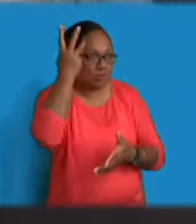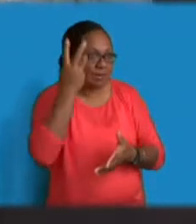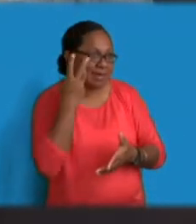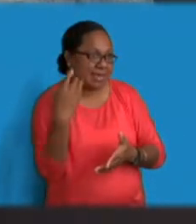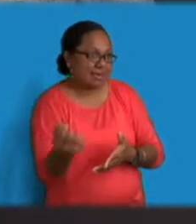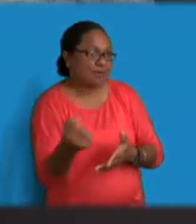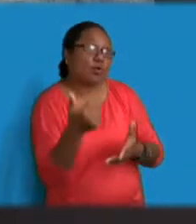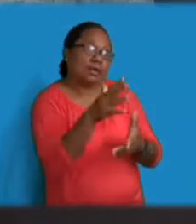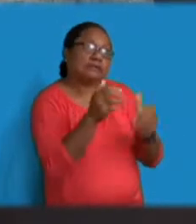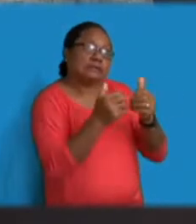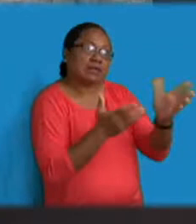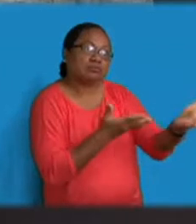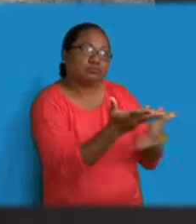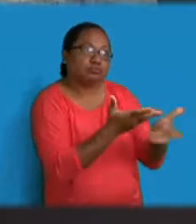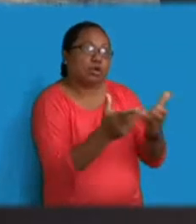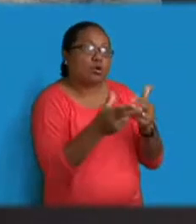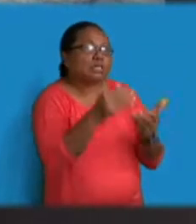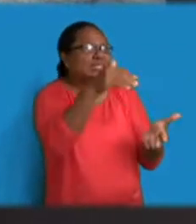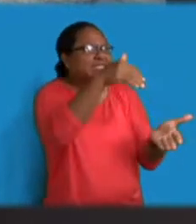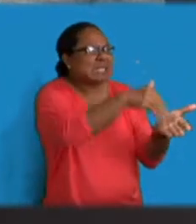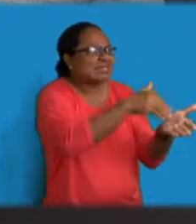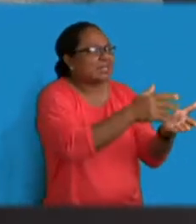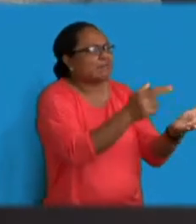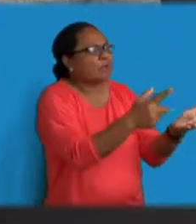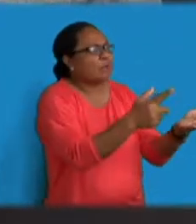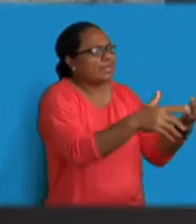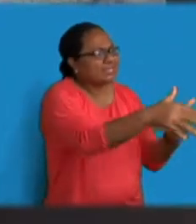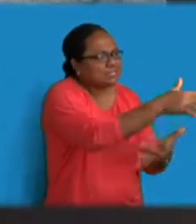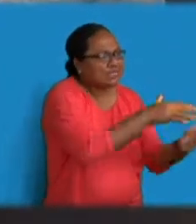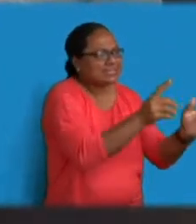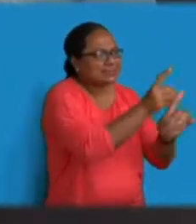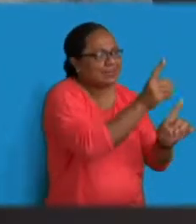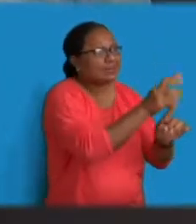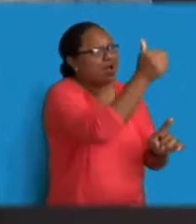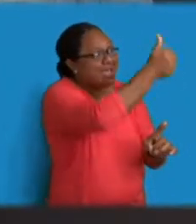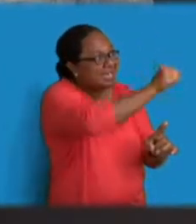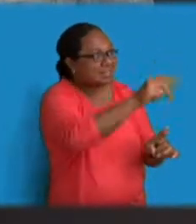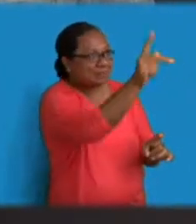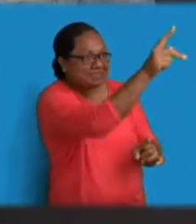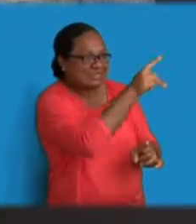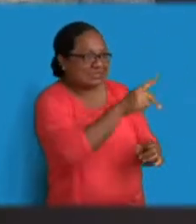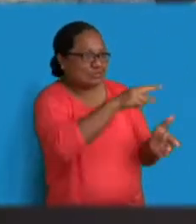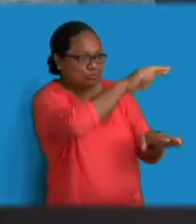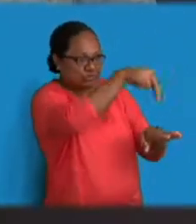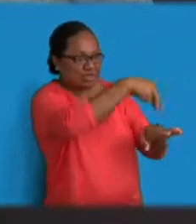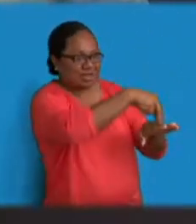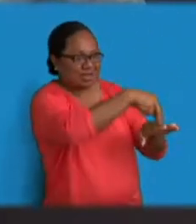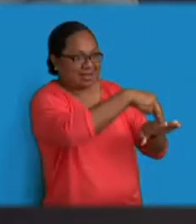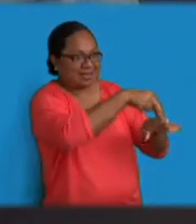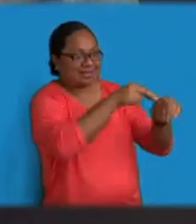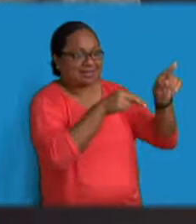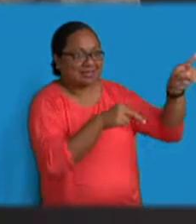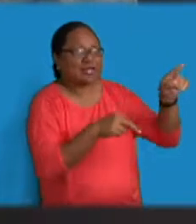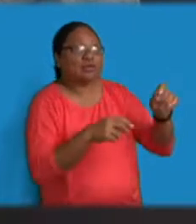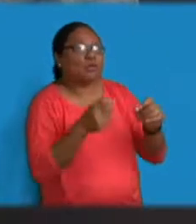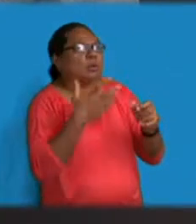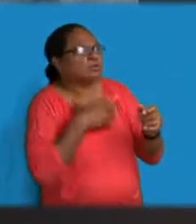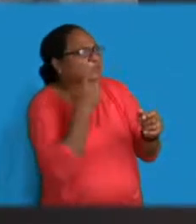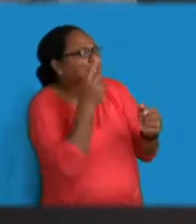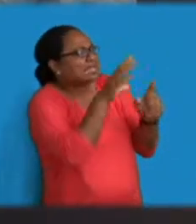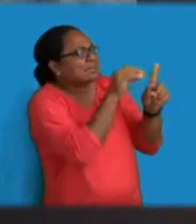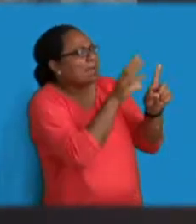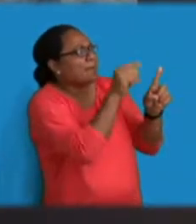with the Center for Integrated Development for the Asia Pacific region to look at models in other Asia